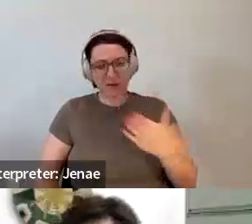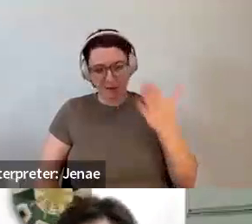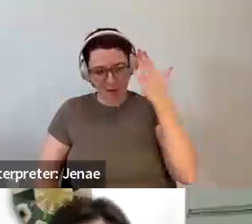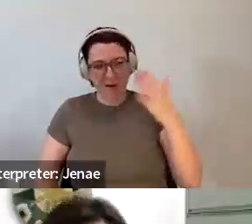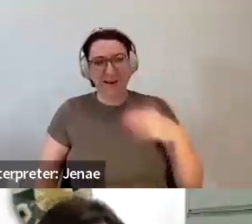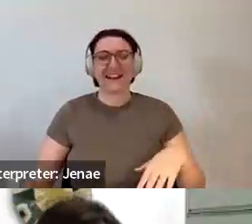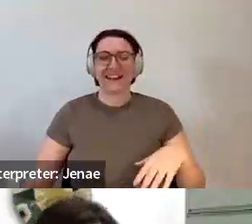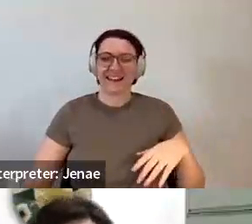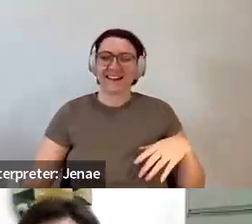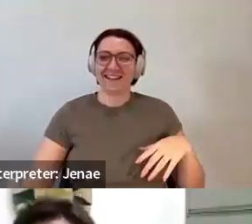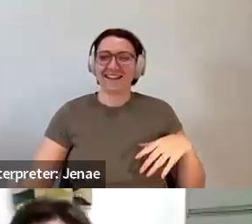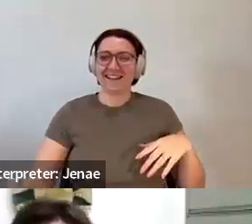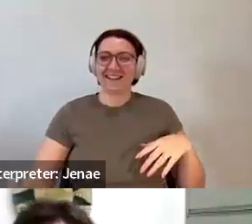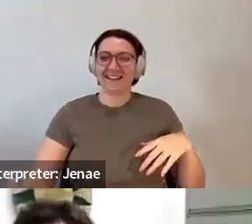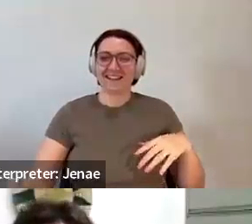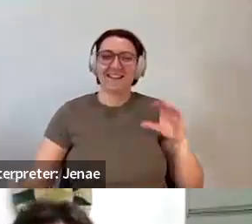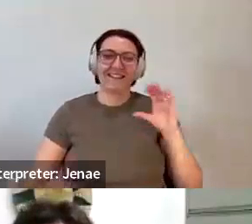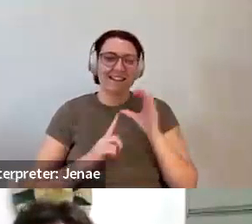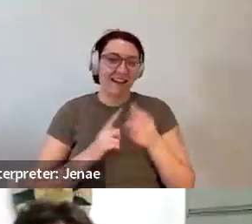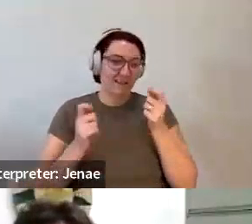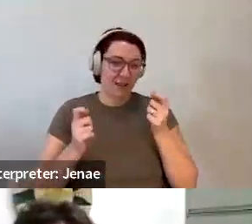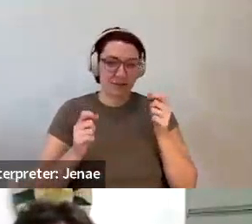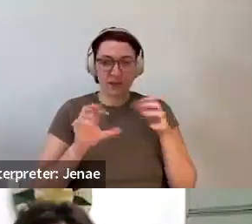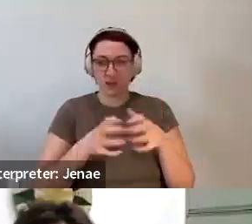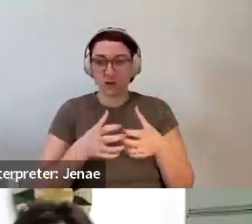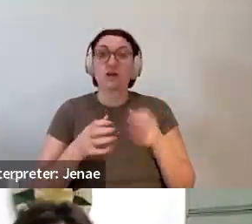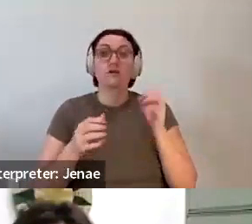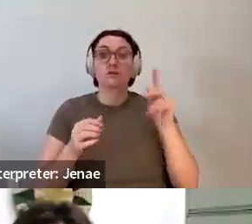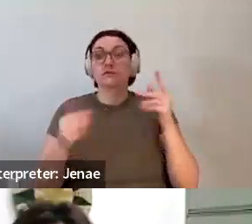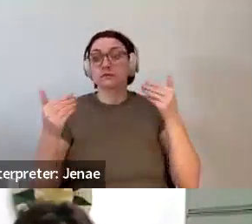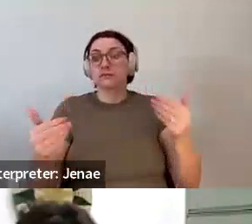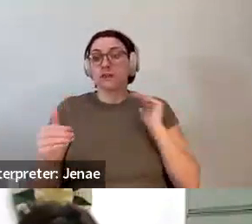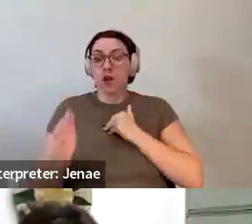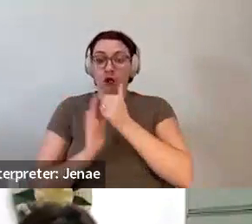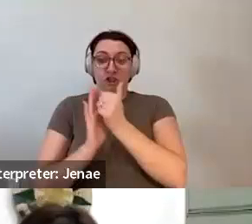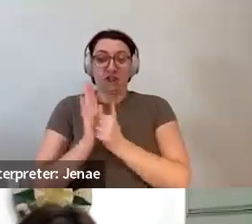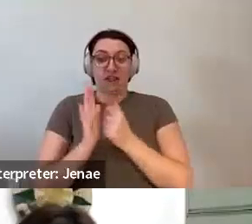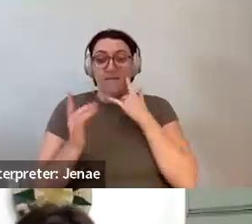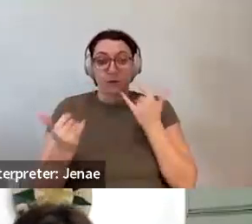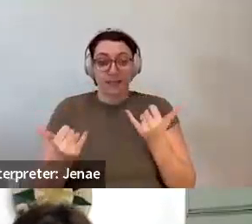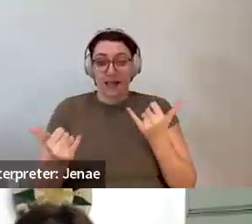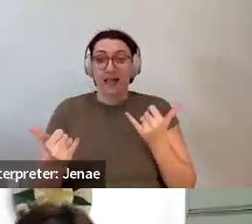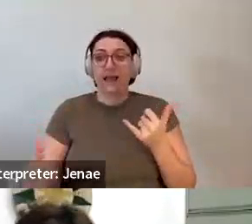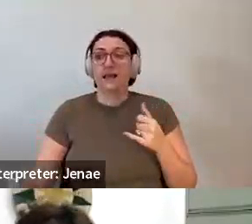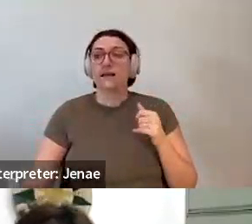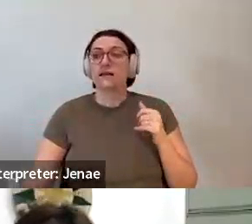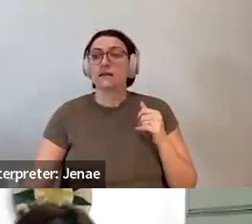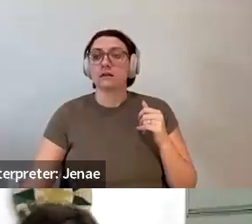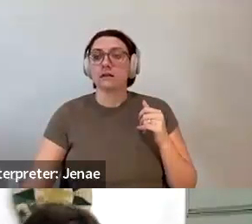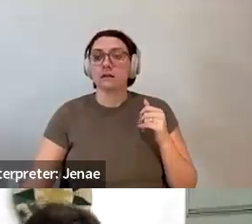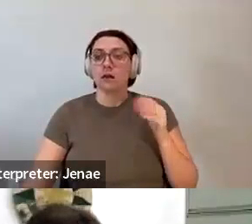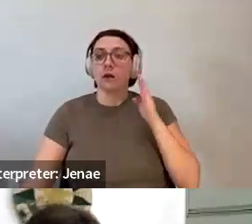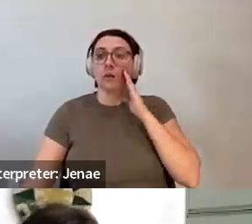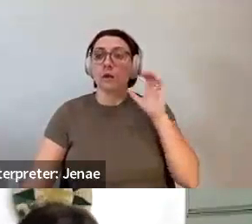right. Intensive Case Management Unit. All right, so getting into our agenda for today, we are going to